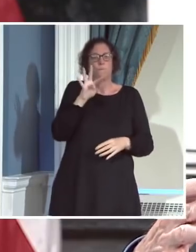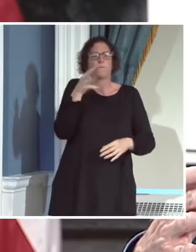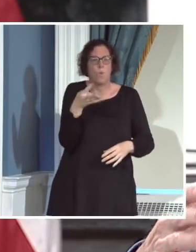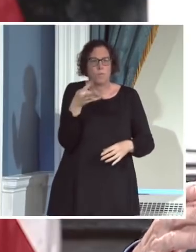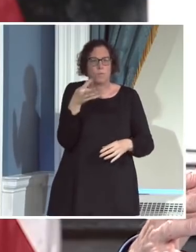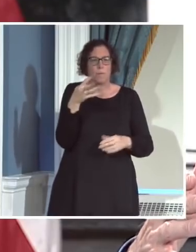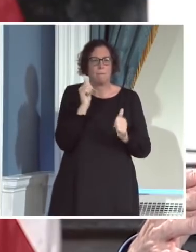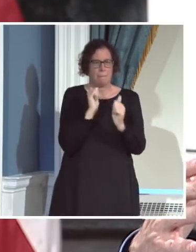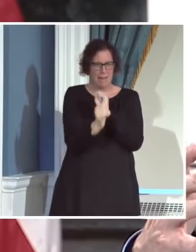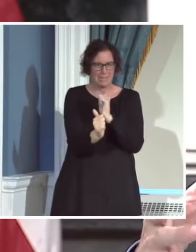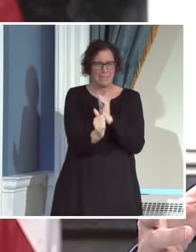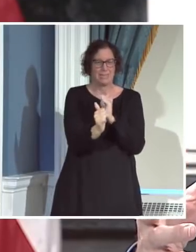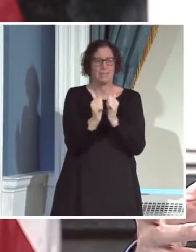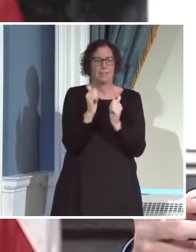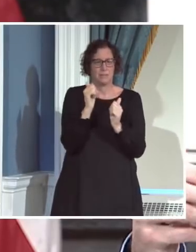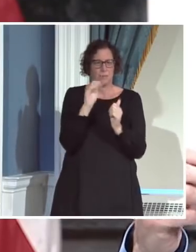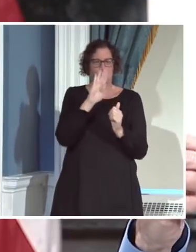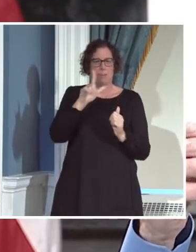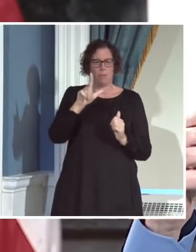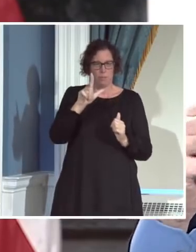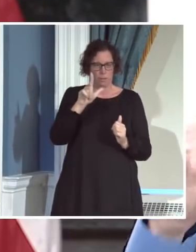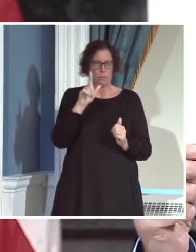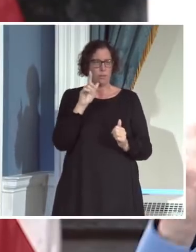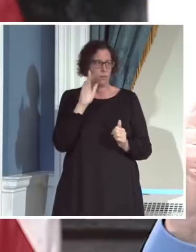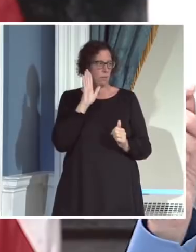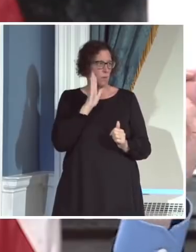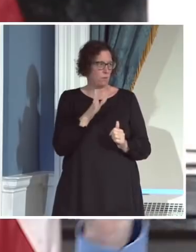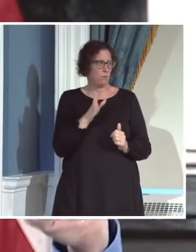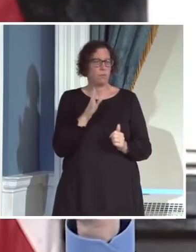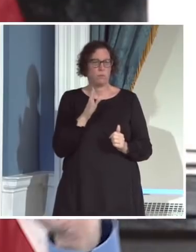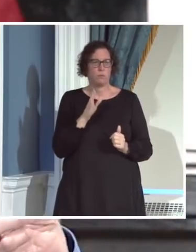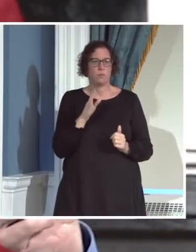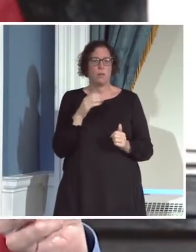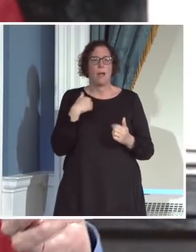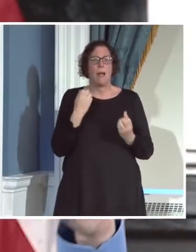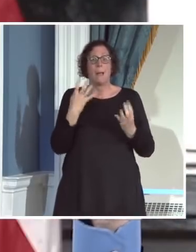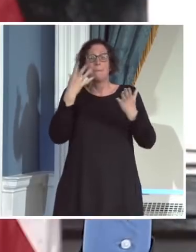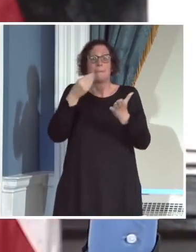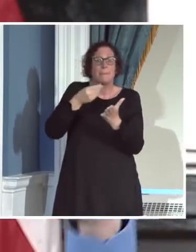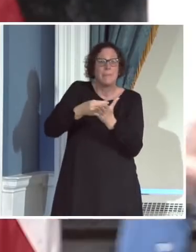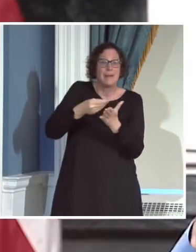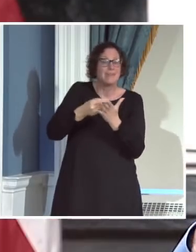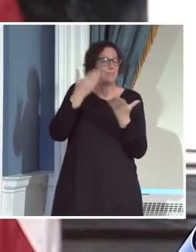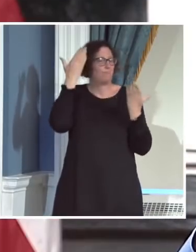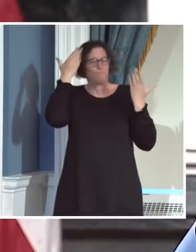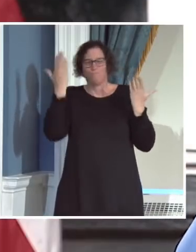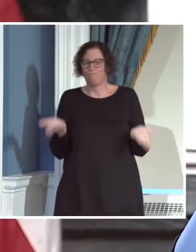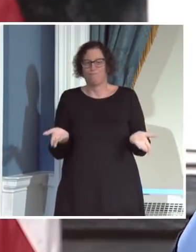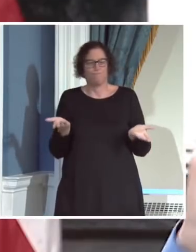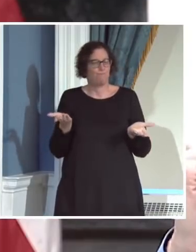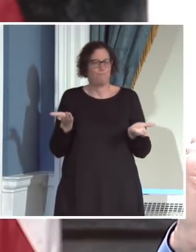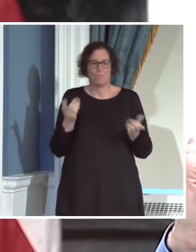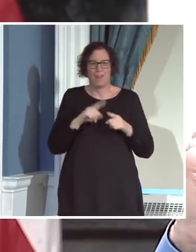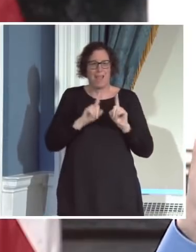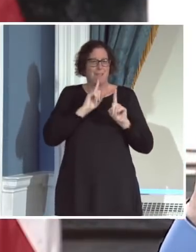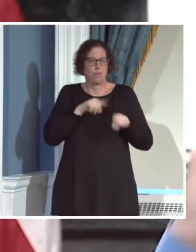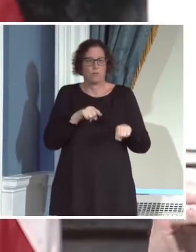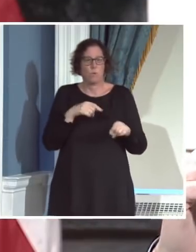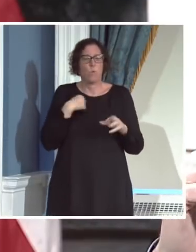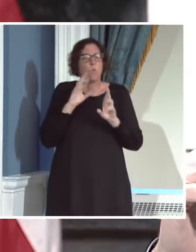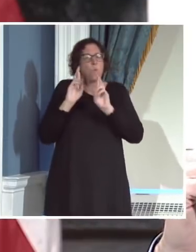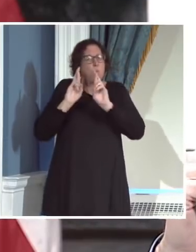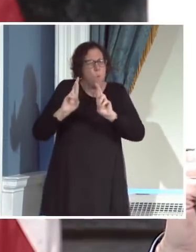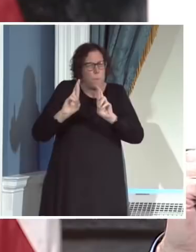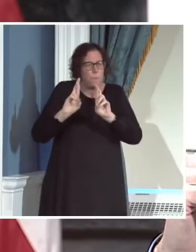putting out to protect people from coronavirus, but also all the lost revenue, because we need that money back to keep